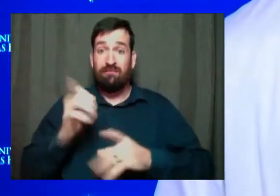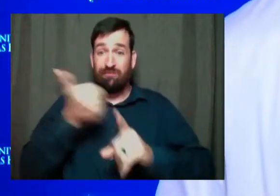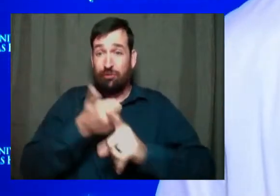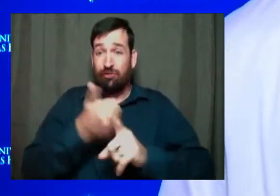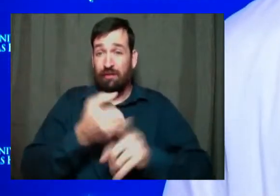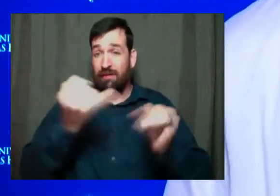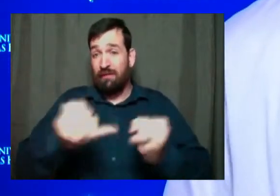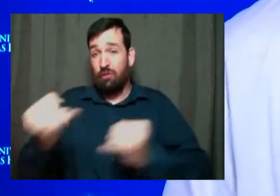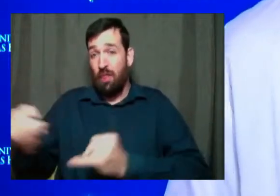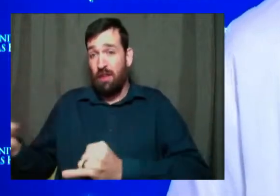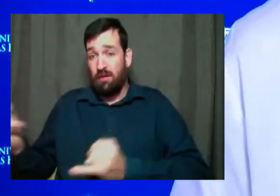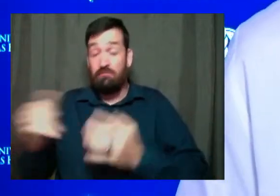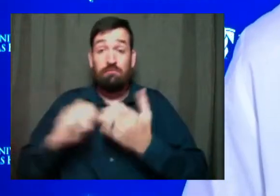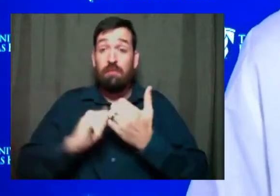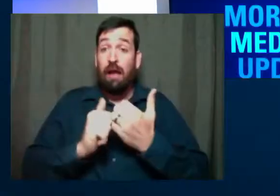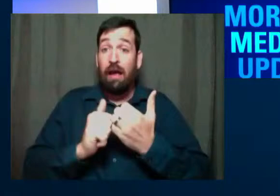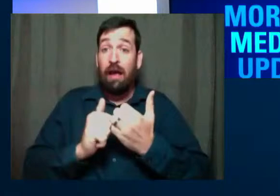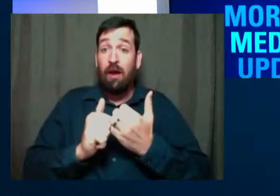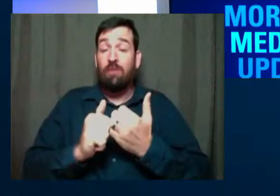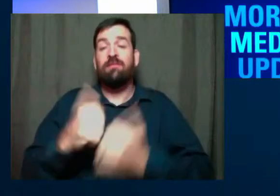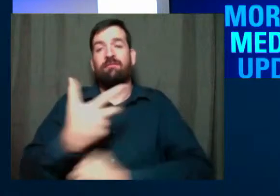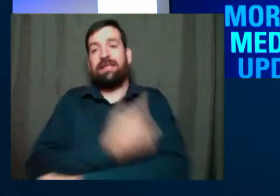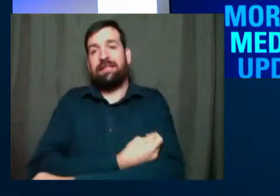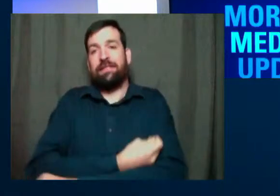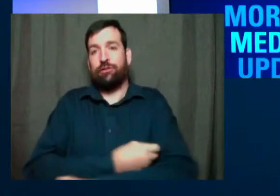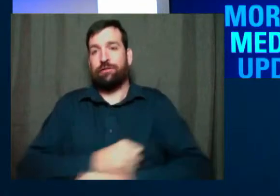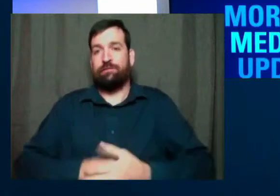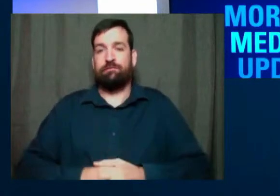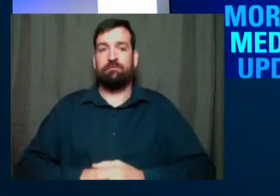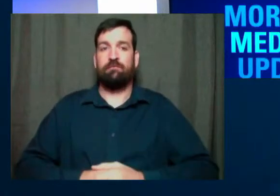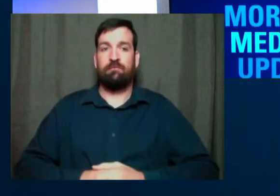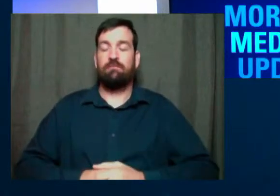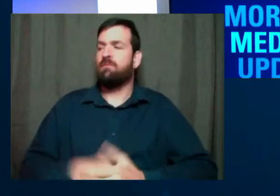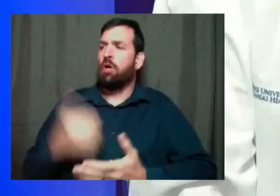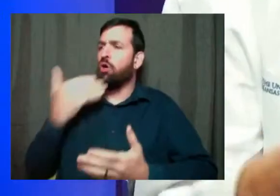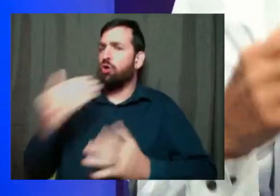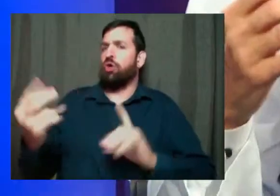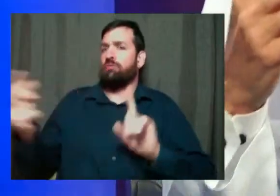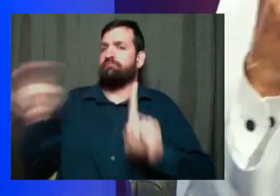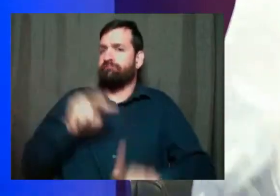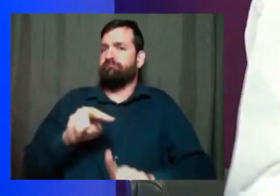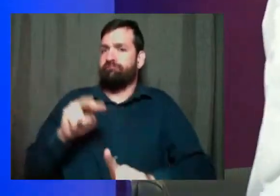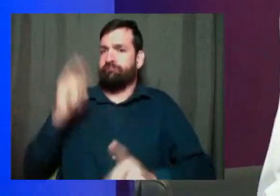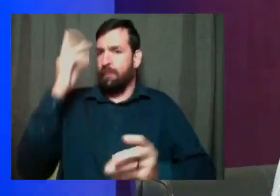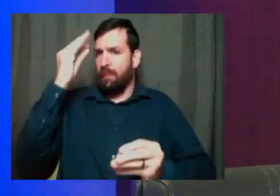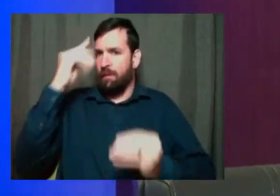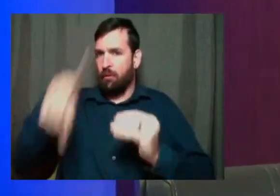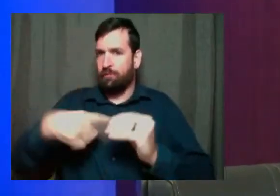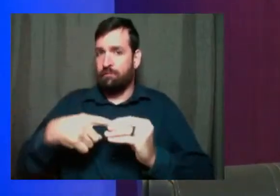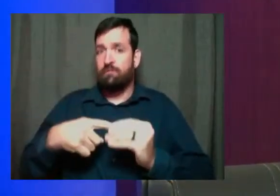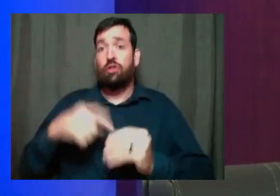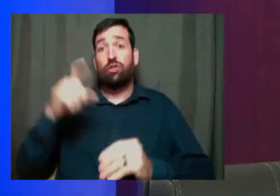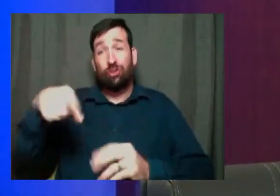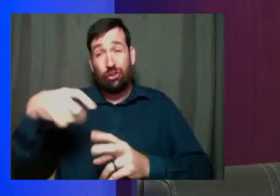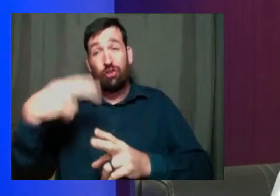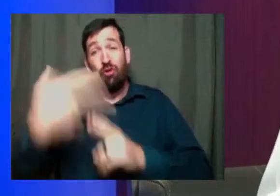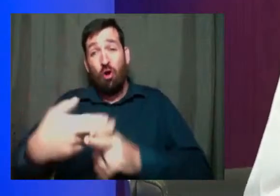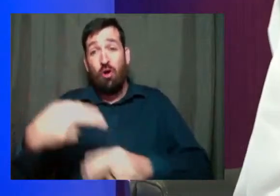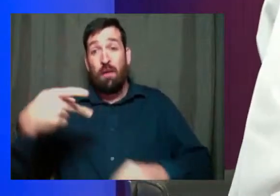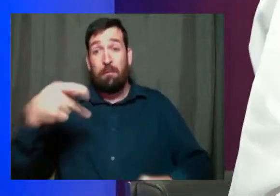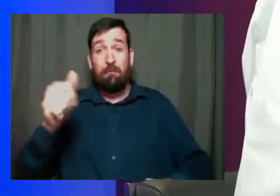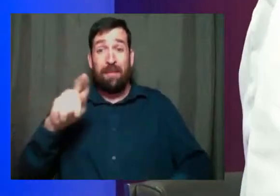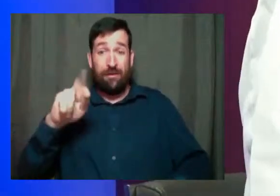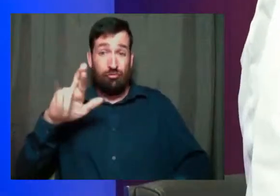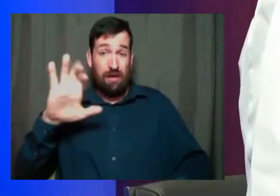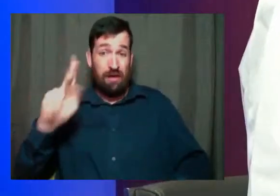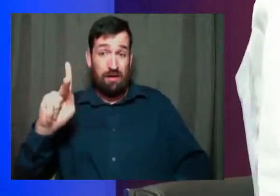that is with vaccination as well. So here's a good way to think about it. We should call this the Patrick Mahomes moment.